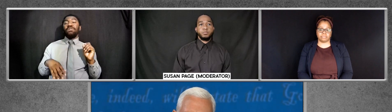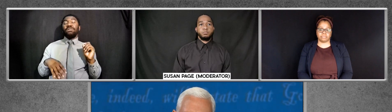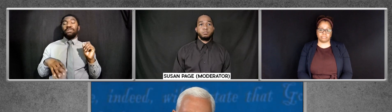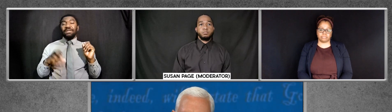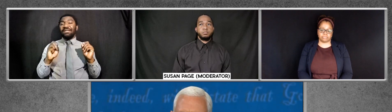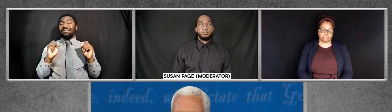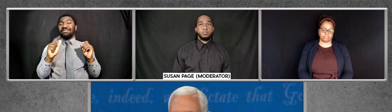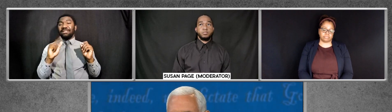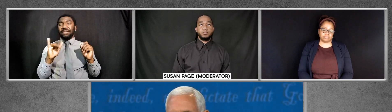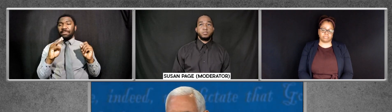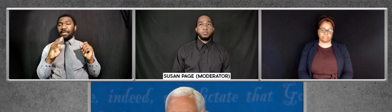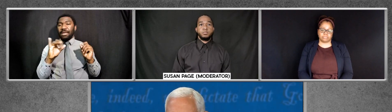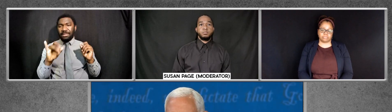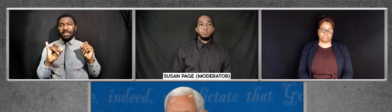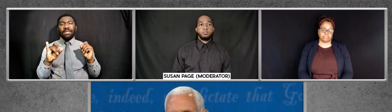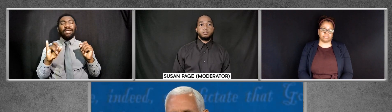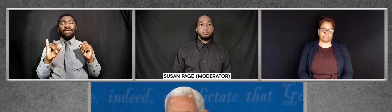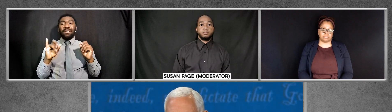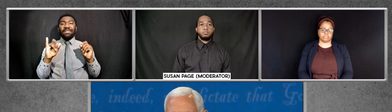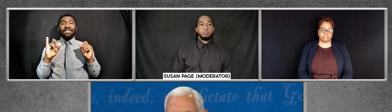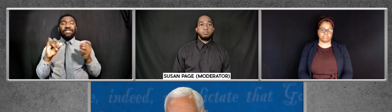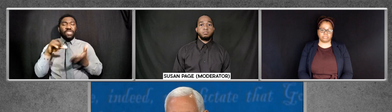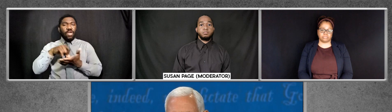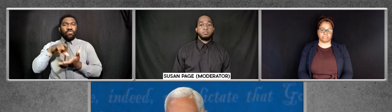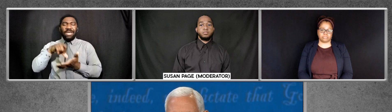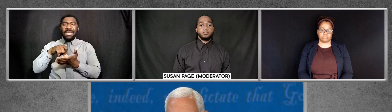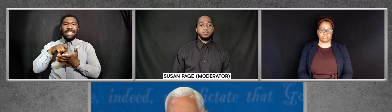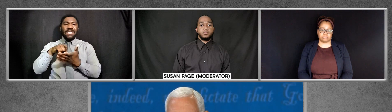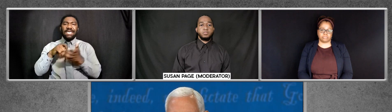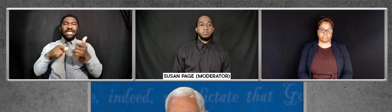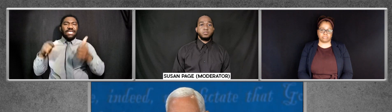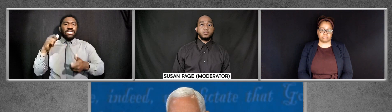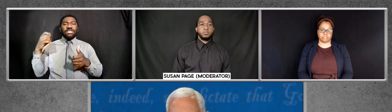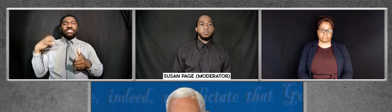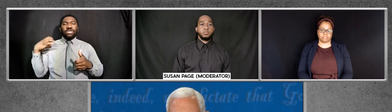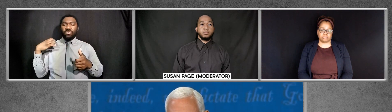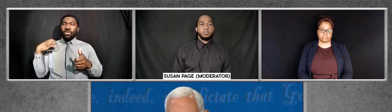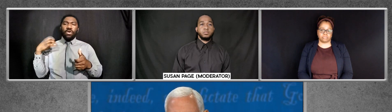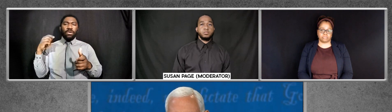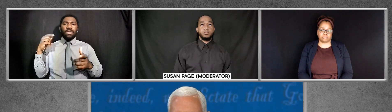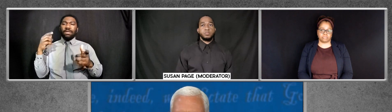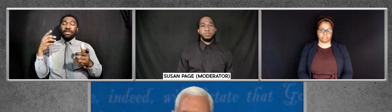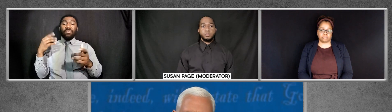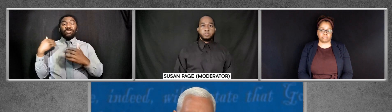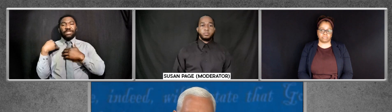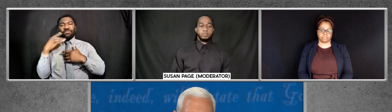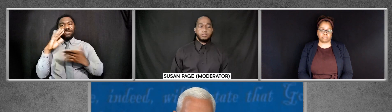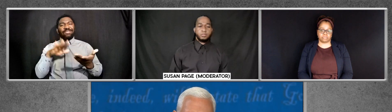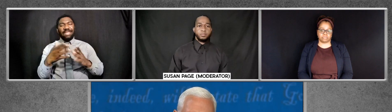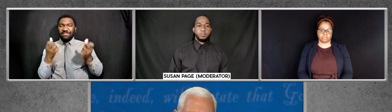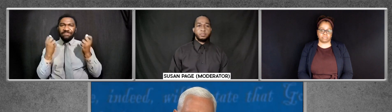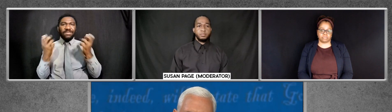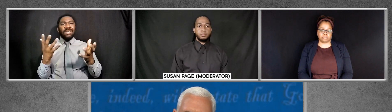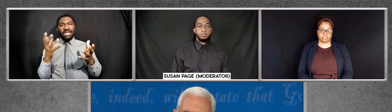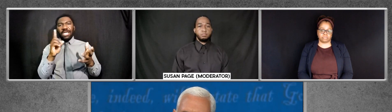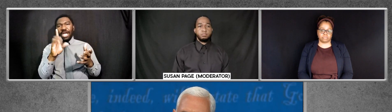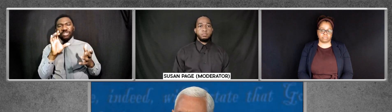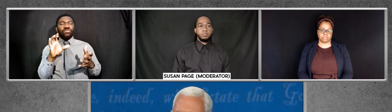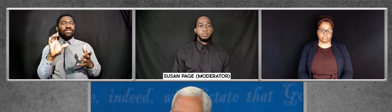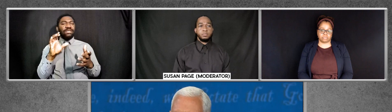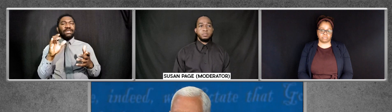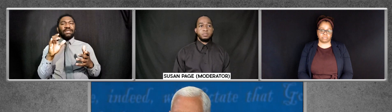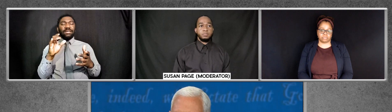was responsible for the death of hundreds of American service members. When the opportunity came, we saw him headed to Baghdad